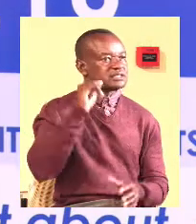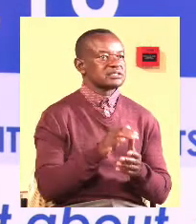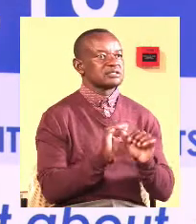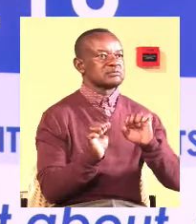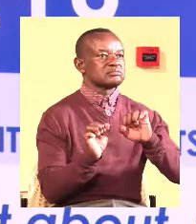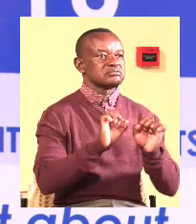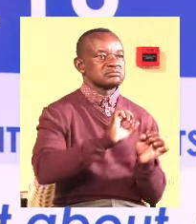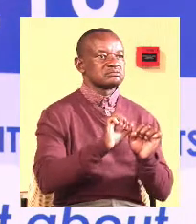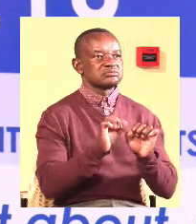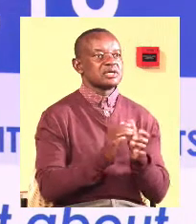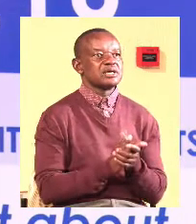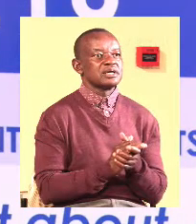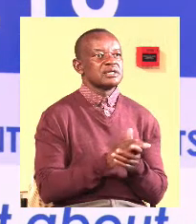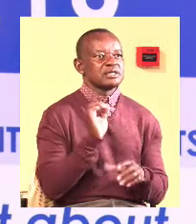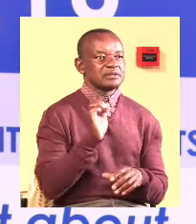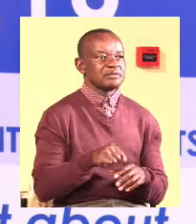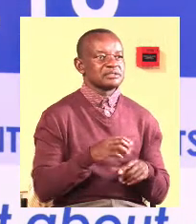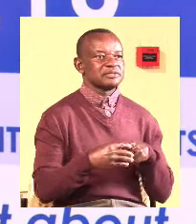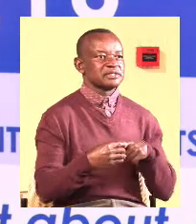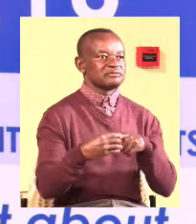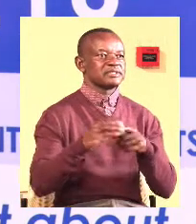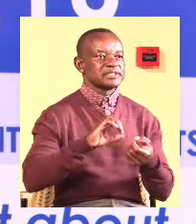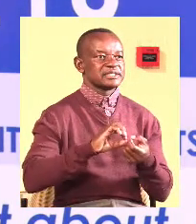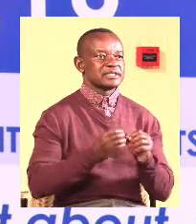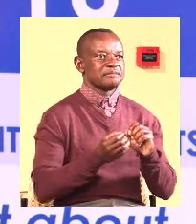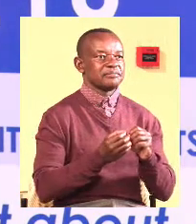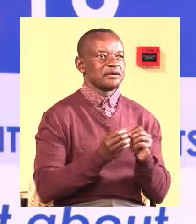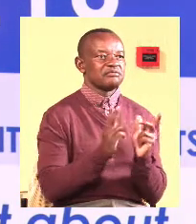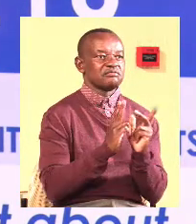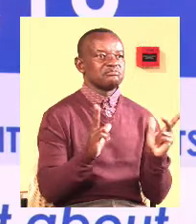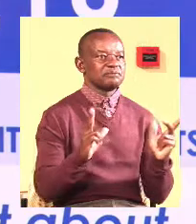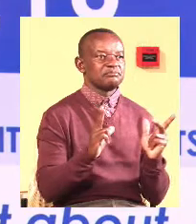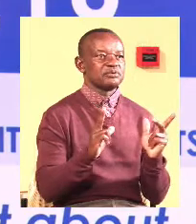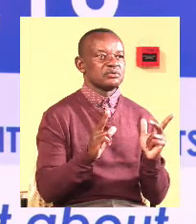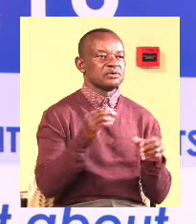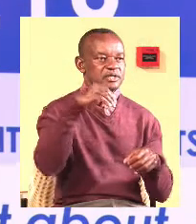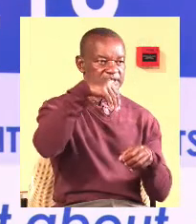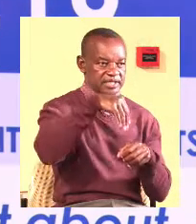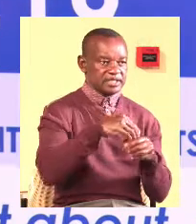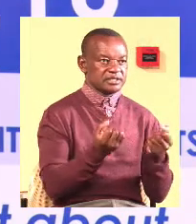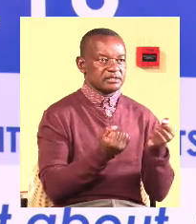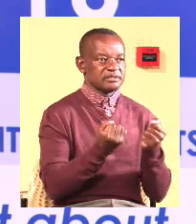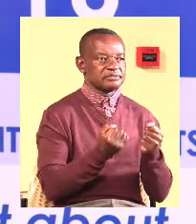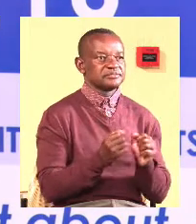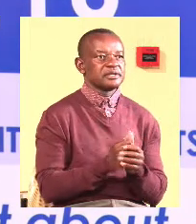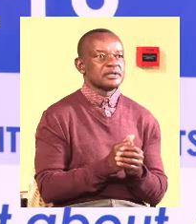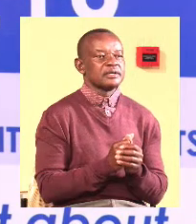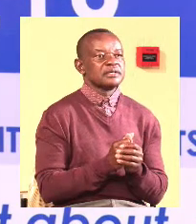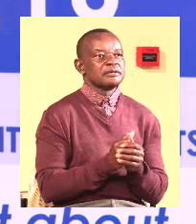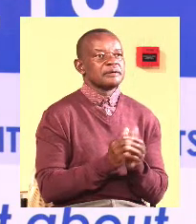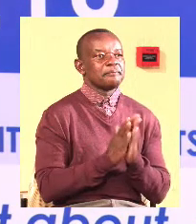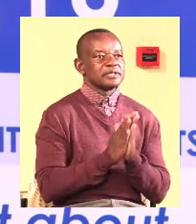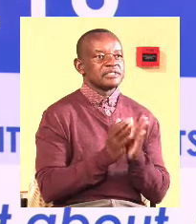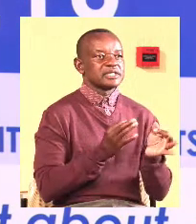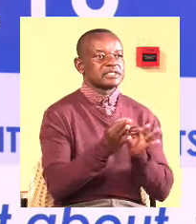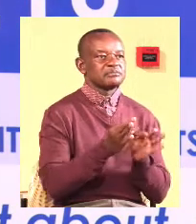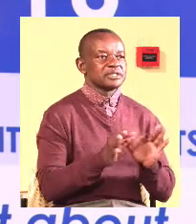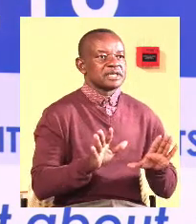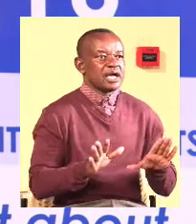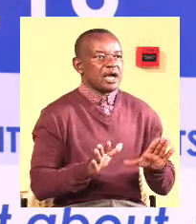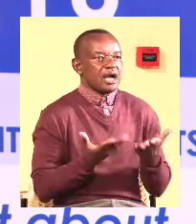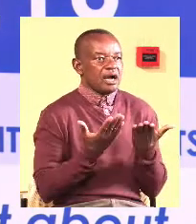Maybe just explain how this work, or how will this work effectively if we are saying